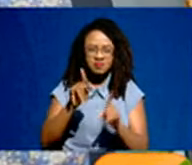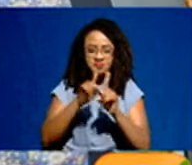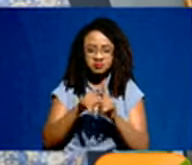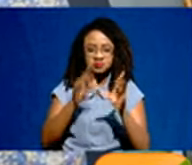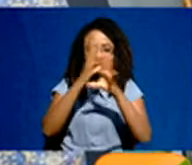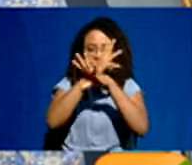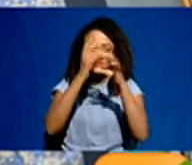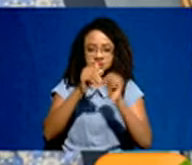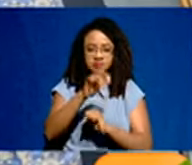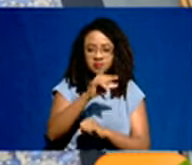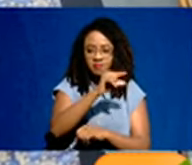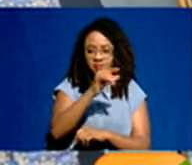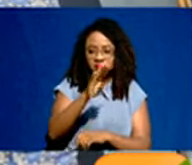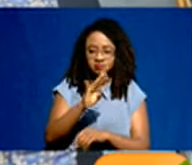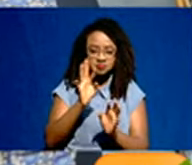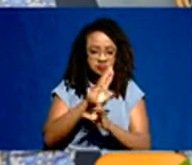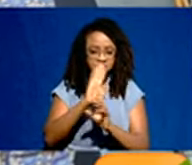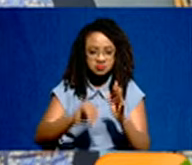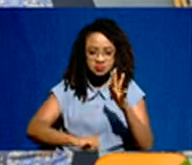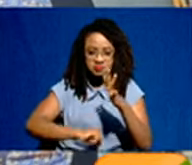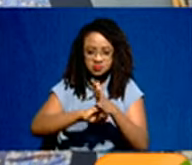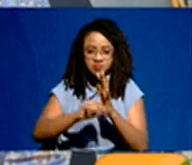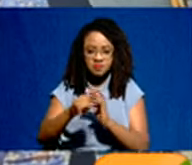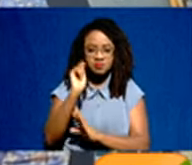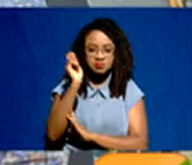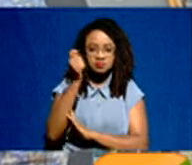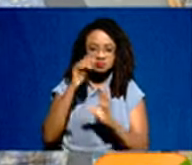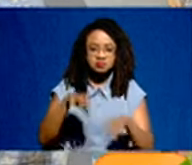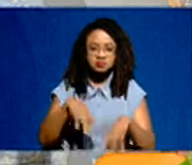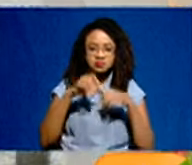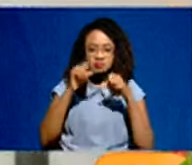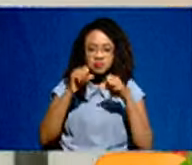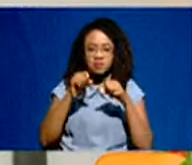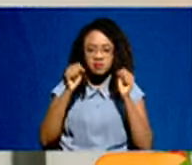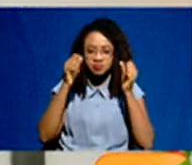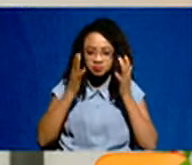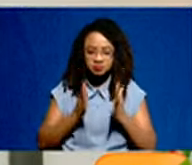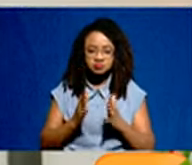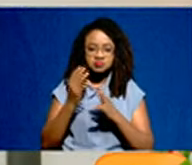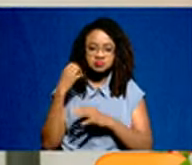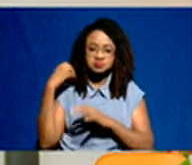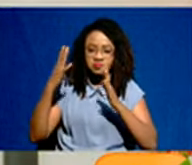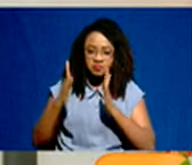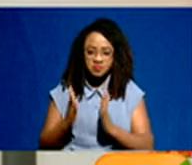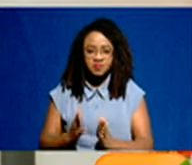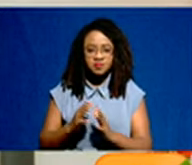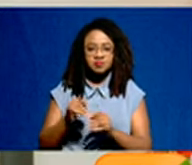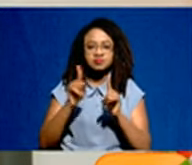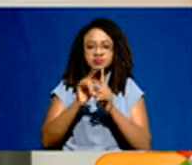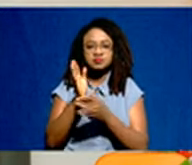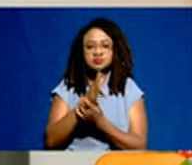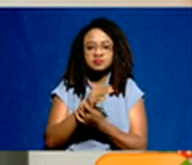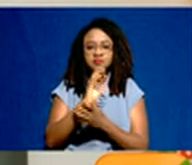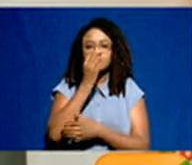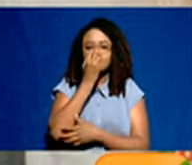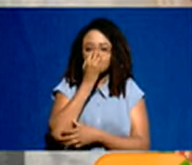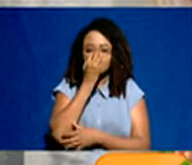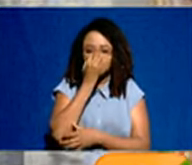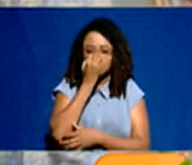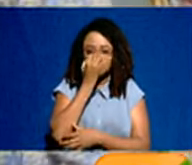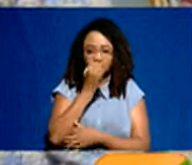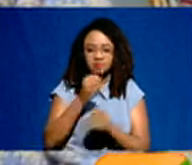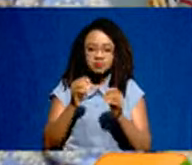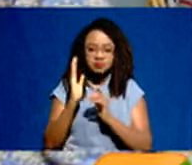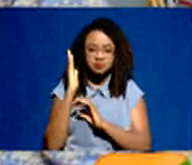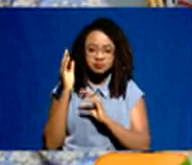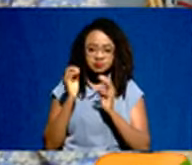Guinea-Bissau also accepted to support Kenya's candidature for the position of AUC chairperson, while on Thursday, President Ruto